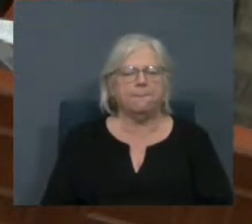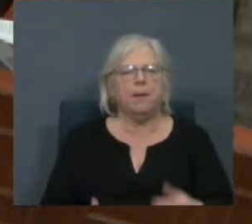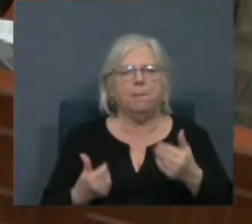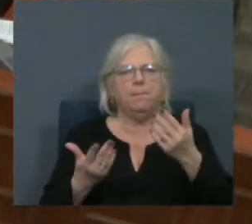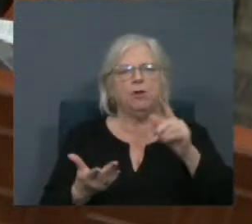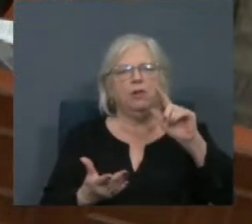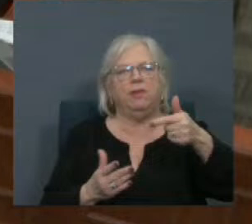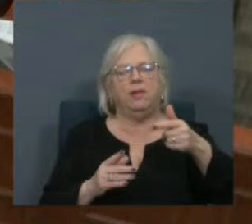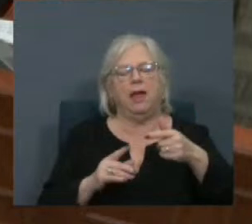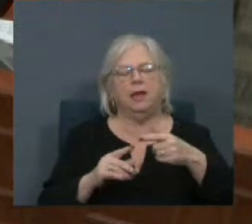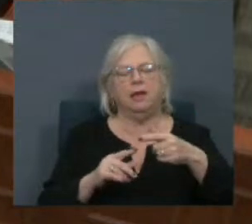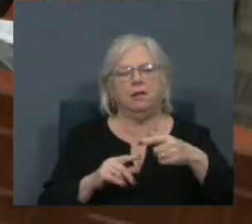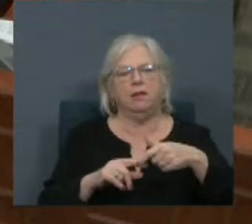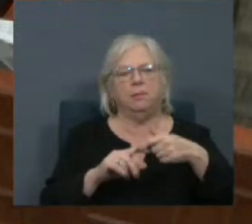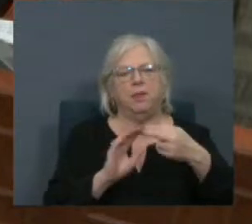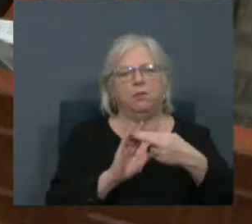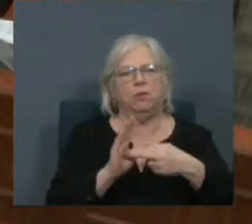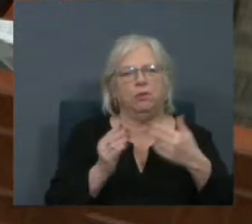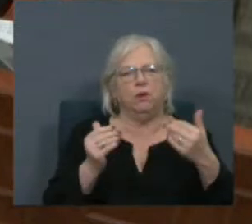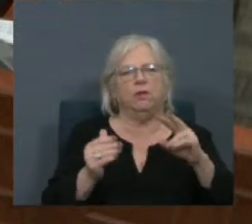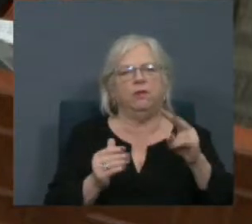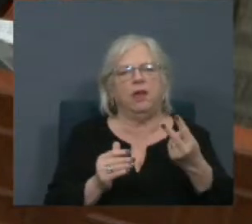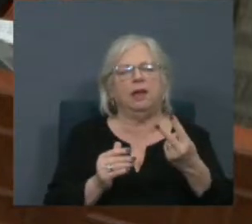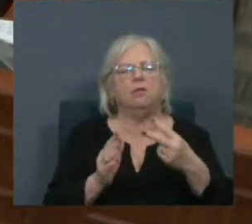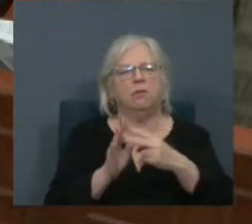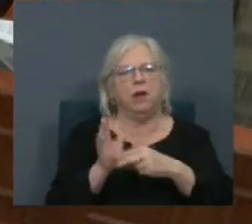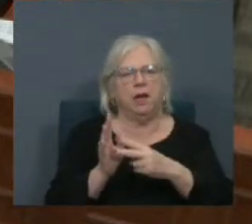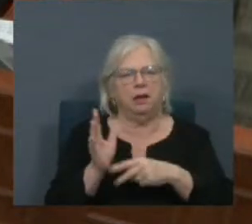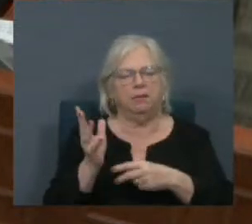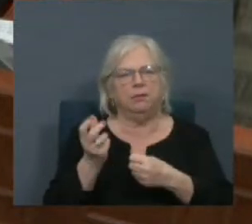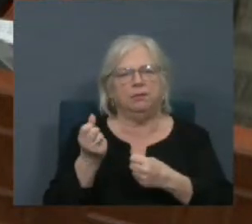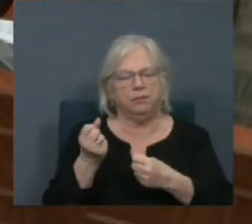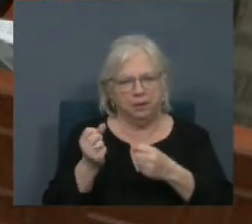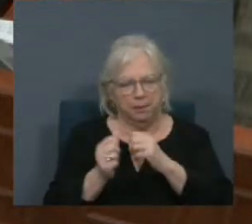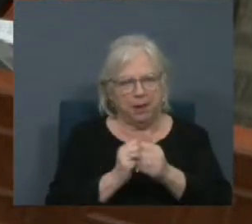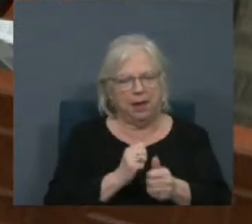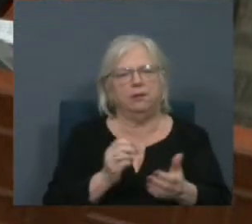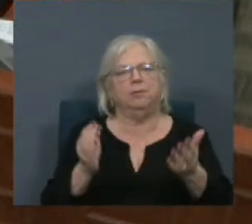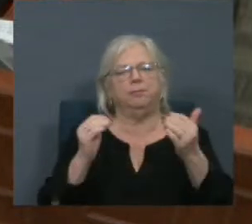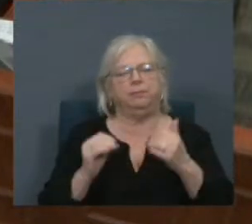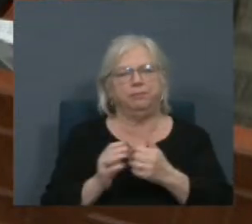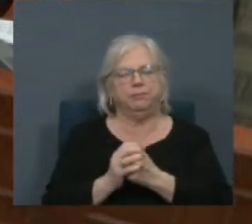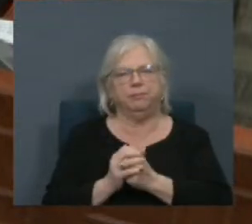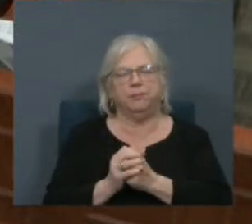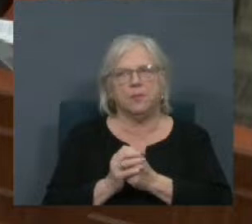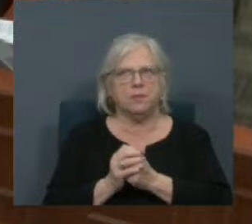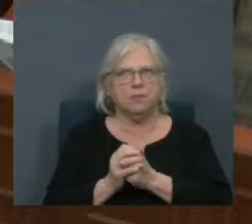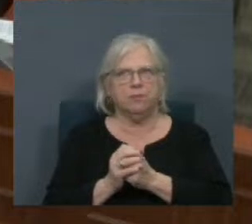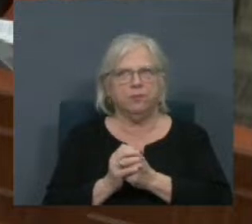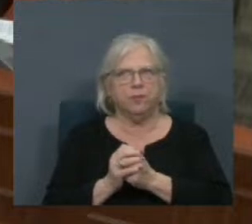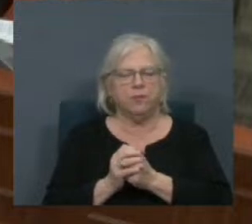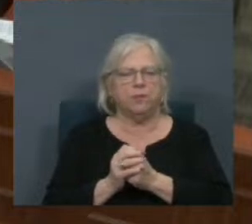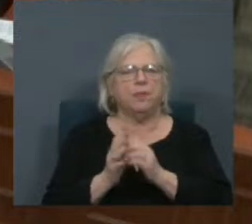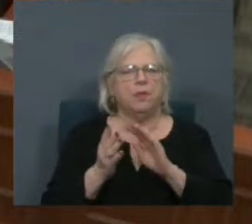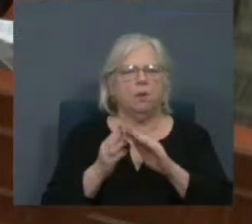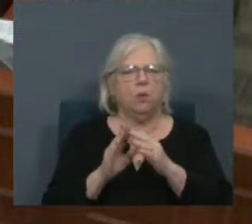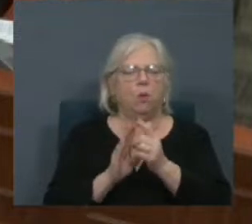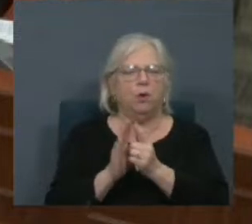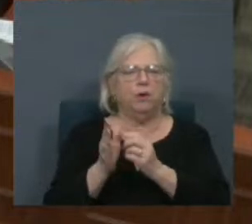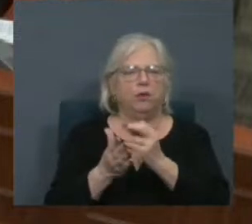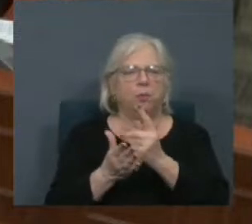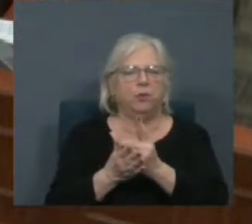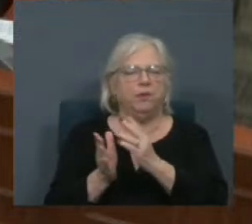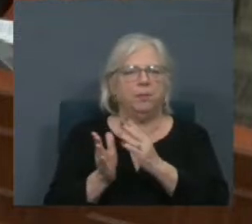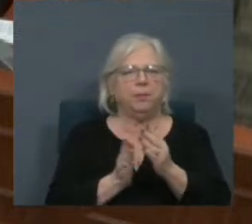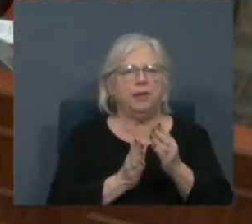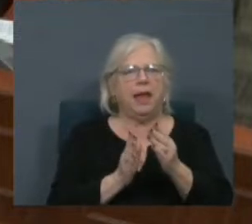There's a motion and a second. All those in favor, please say aye. Aye. All those opposed, say nay. Ayes have it. Second reading. An ordinance approving a